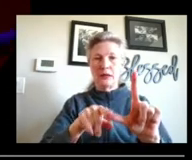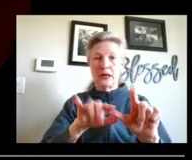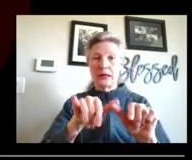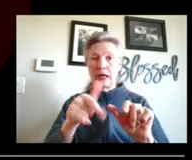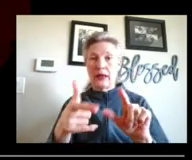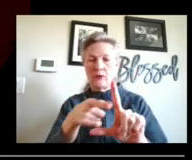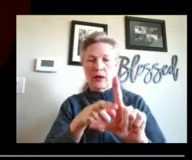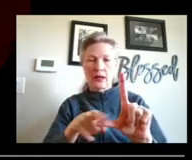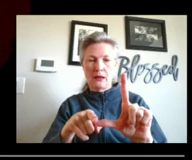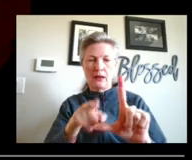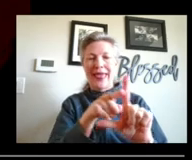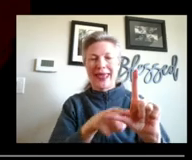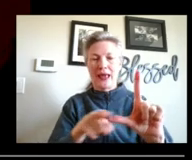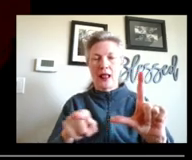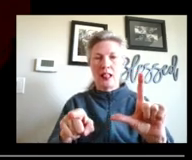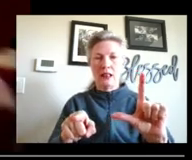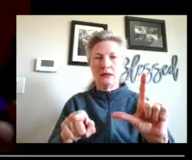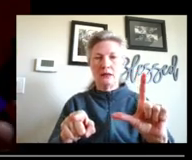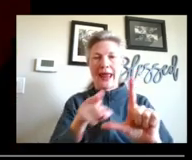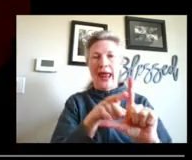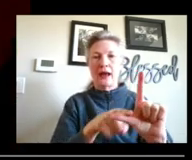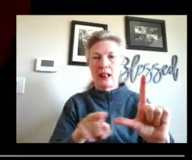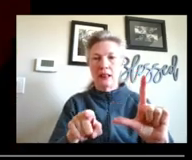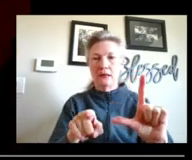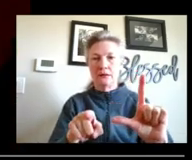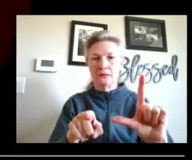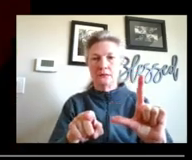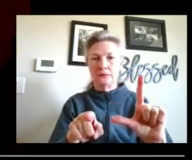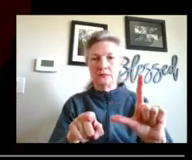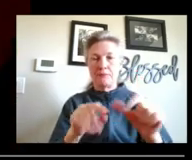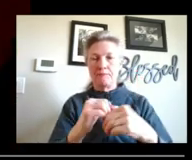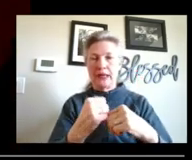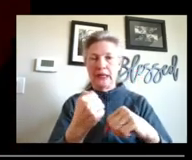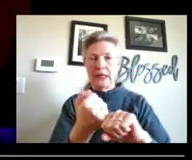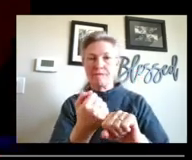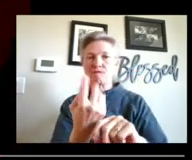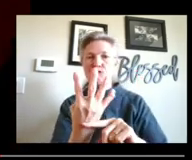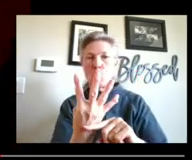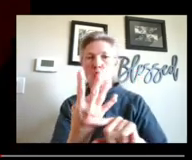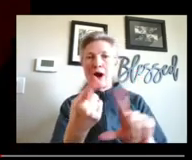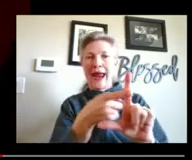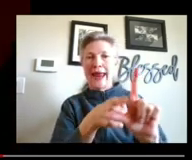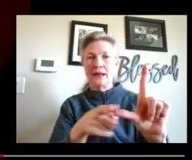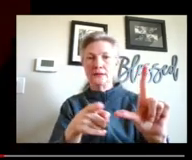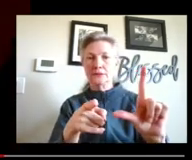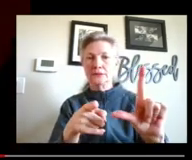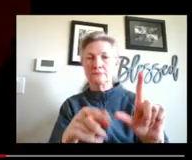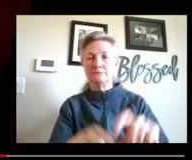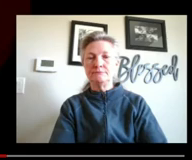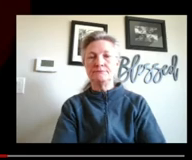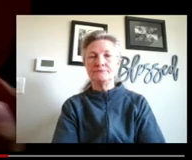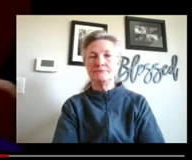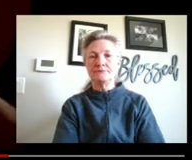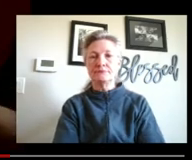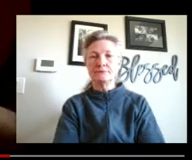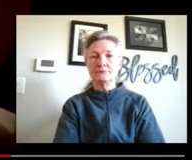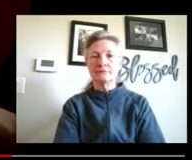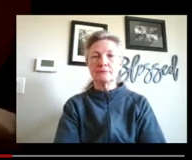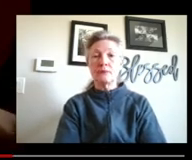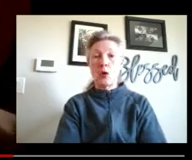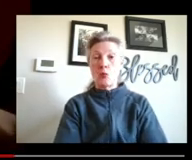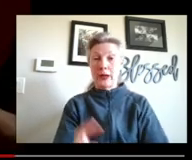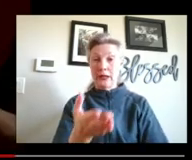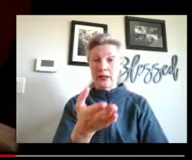How many angles do you think you see here? Keep in mind, it's where two sides of a shape